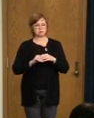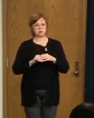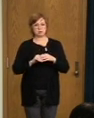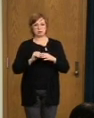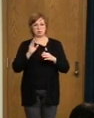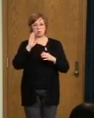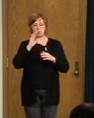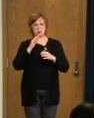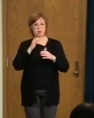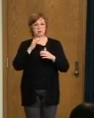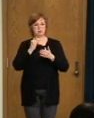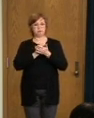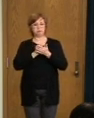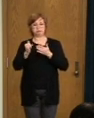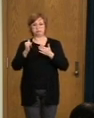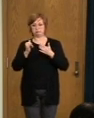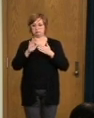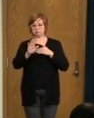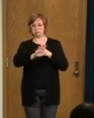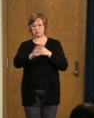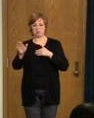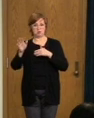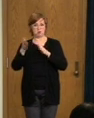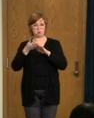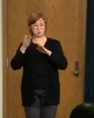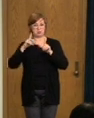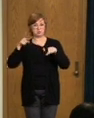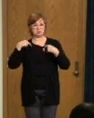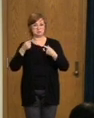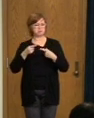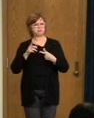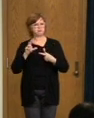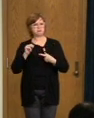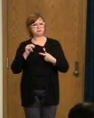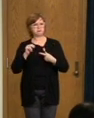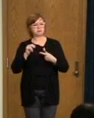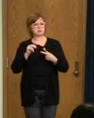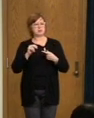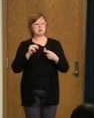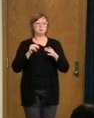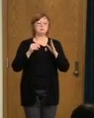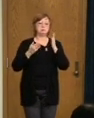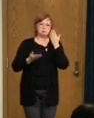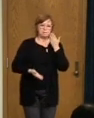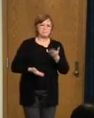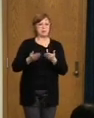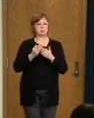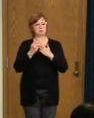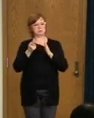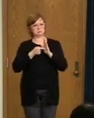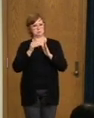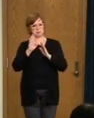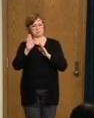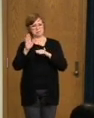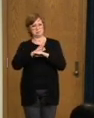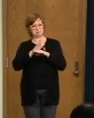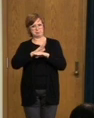in those areas, those hours of the day when they may be extremely busy, what this will do is allow